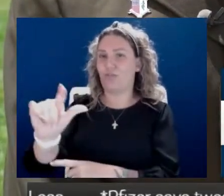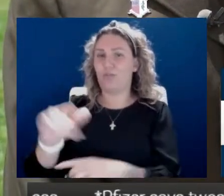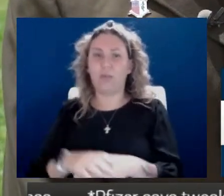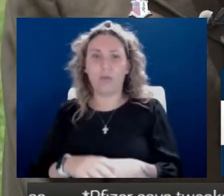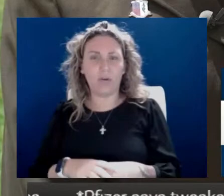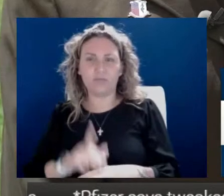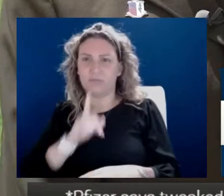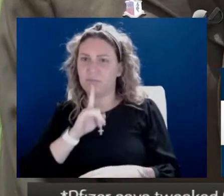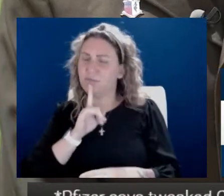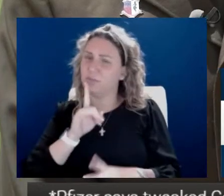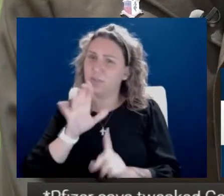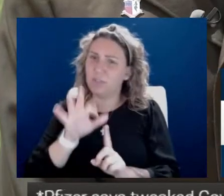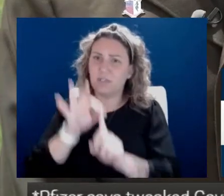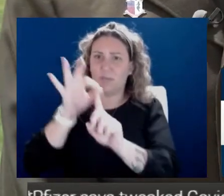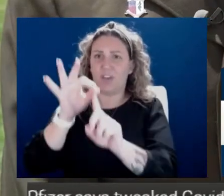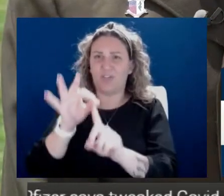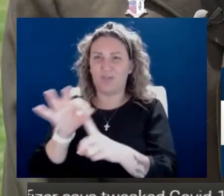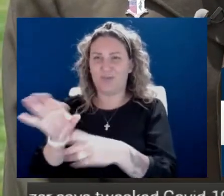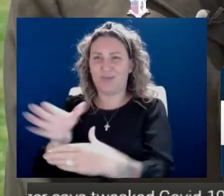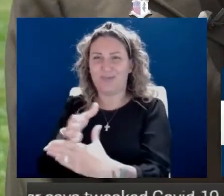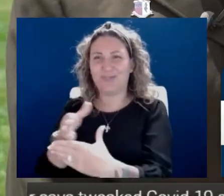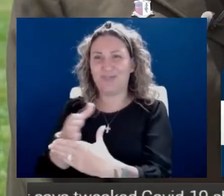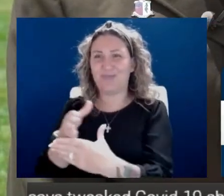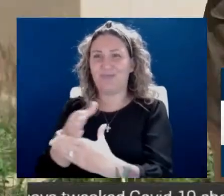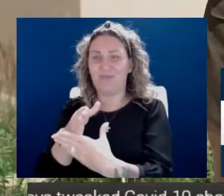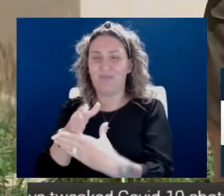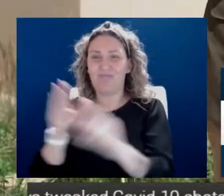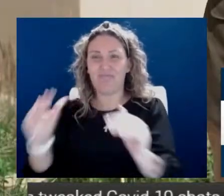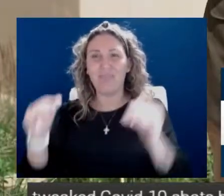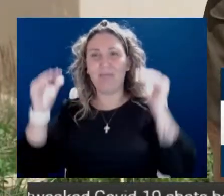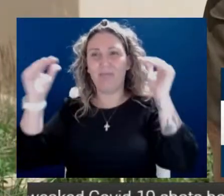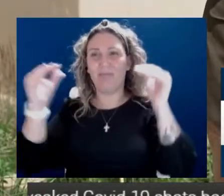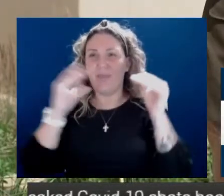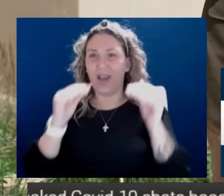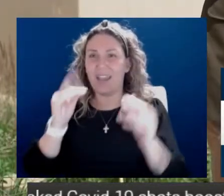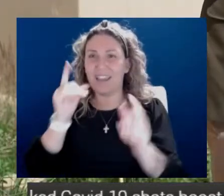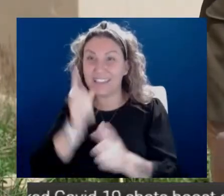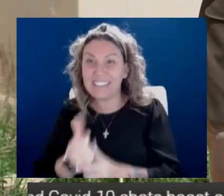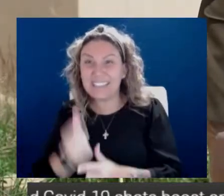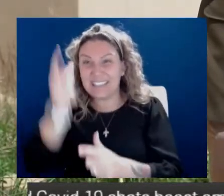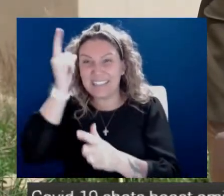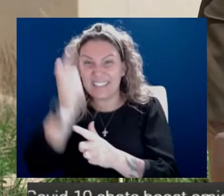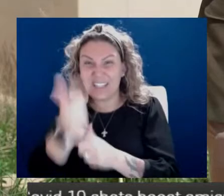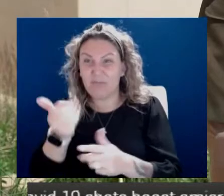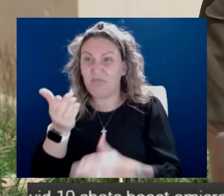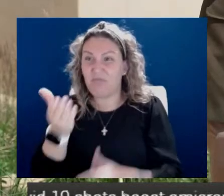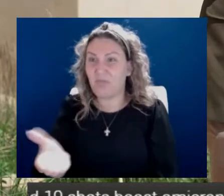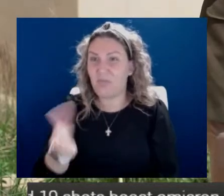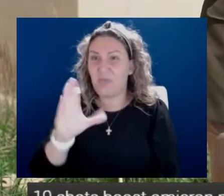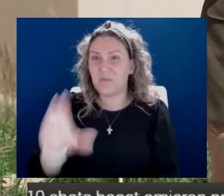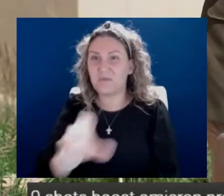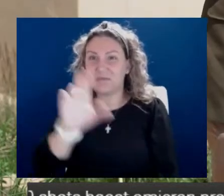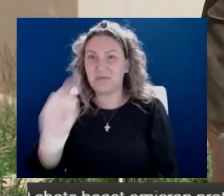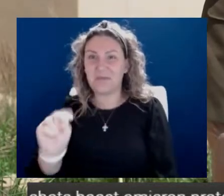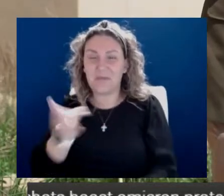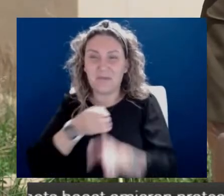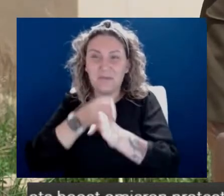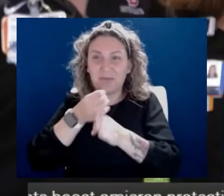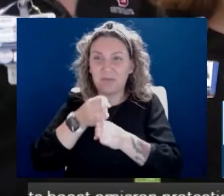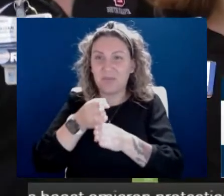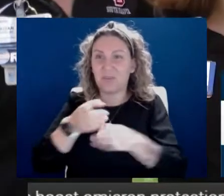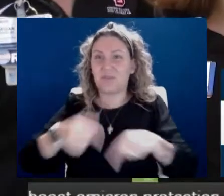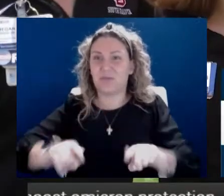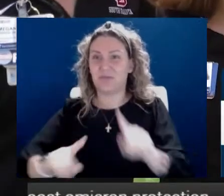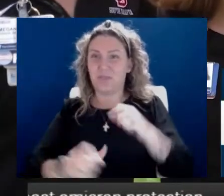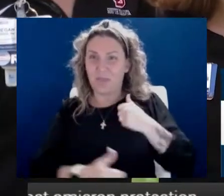promotion like this and have have a sibling there who's had his own distinguished career in the military, and kind of